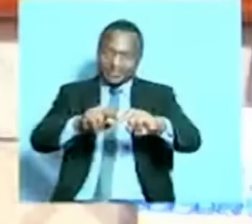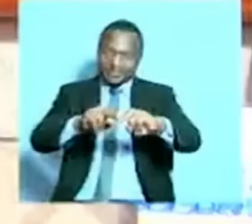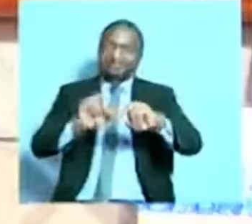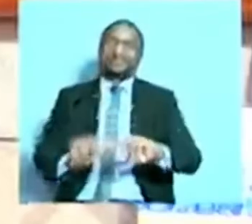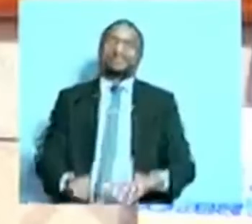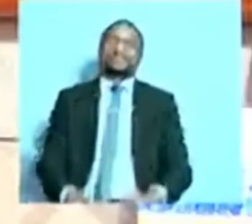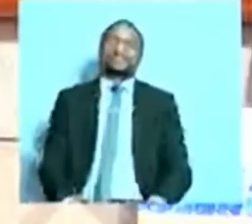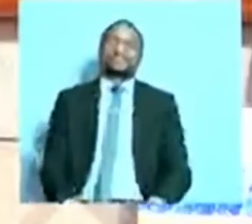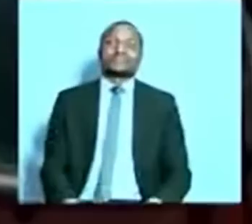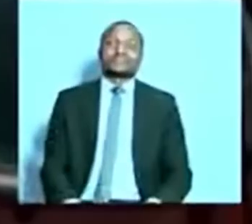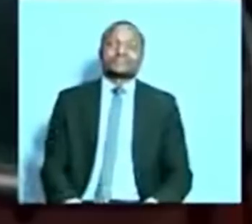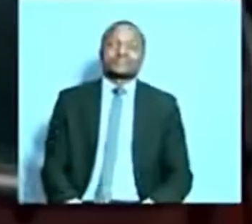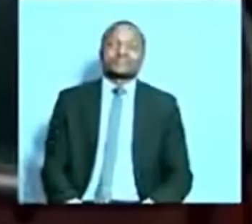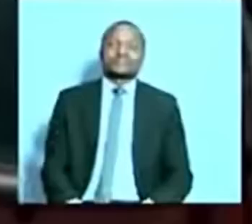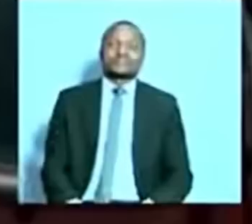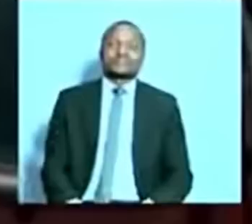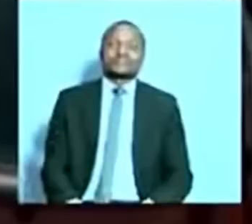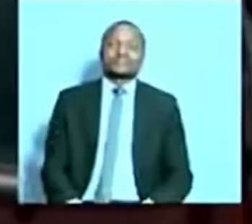seats.